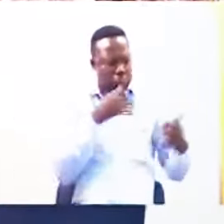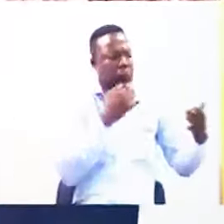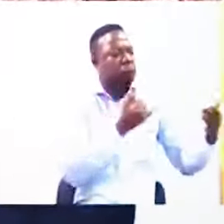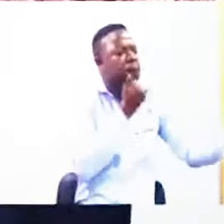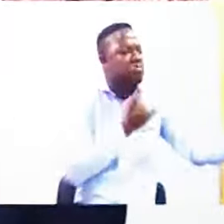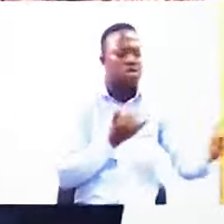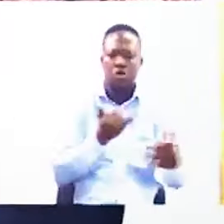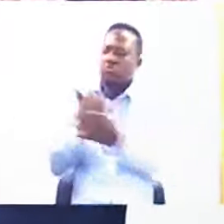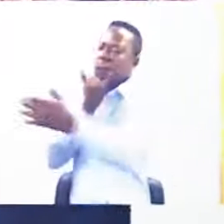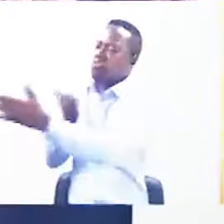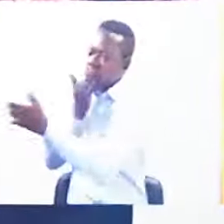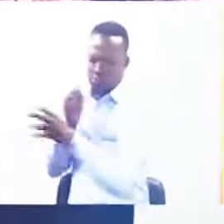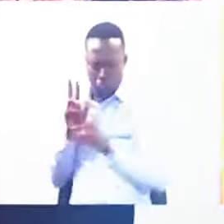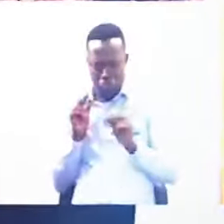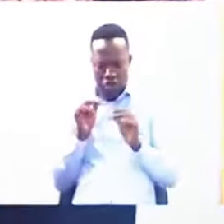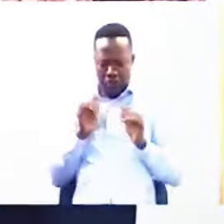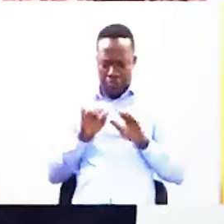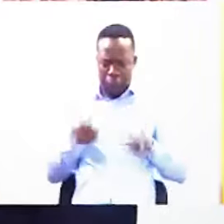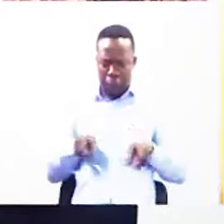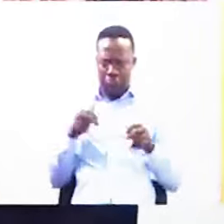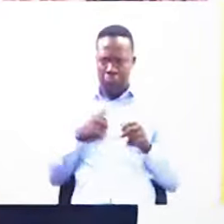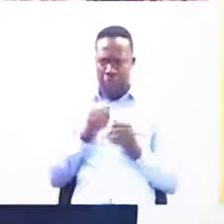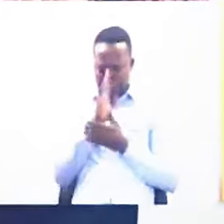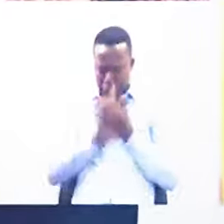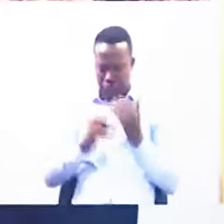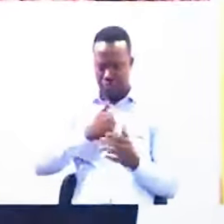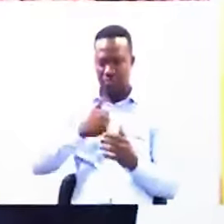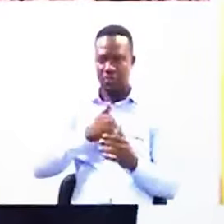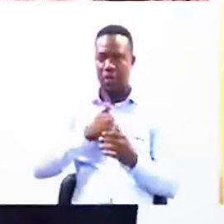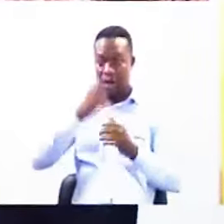sometimes you need to set the record straight.